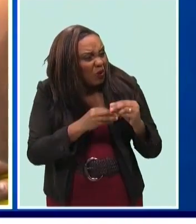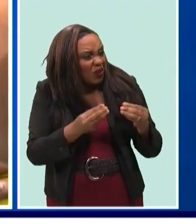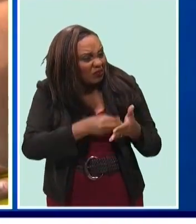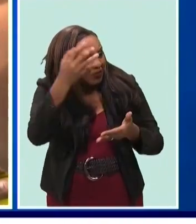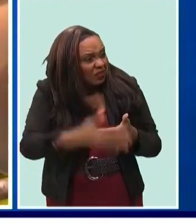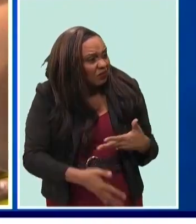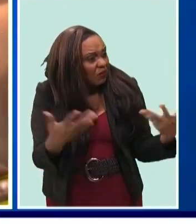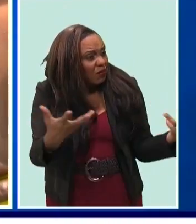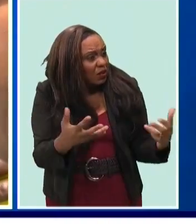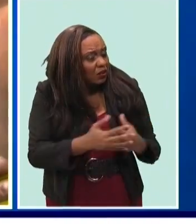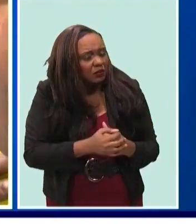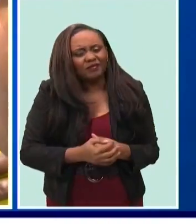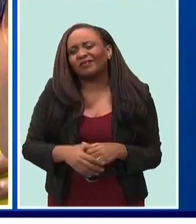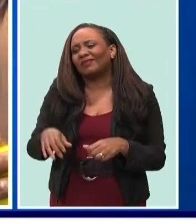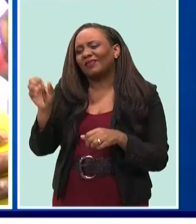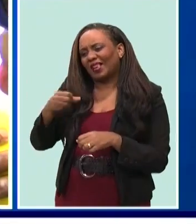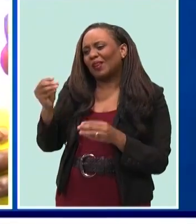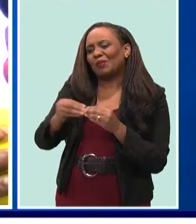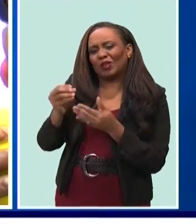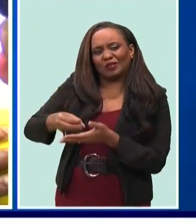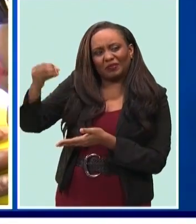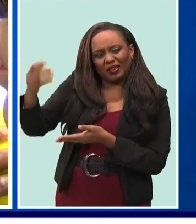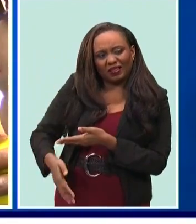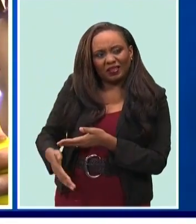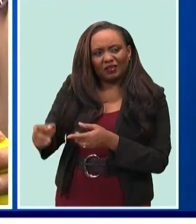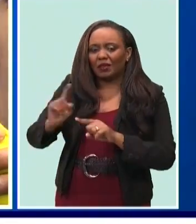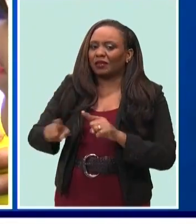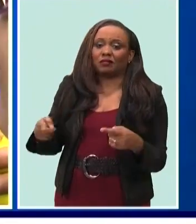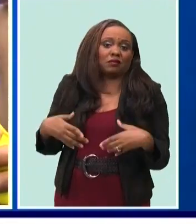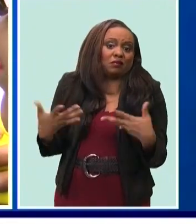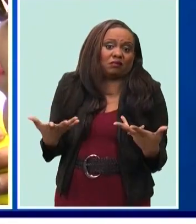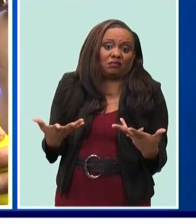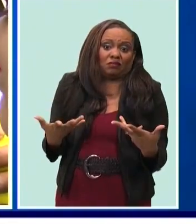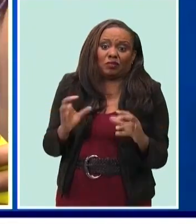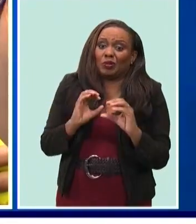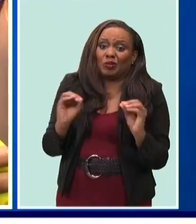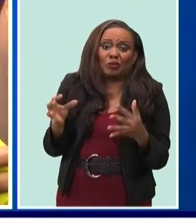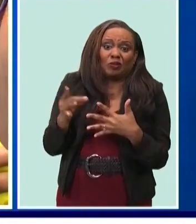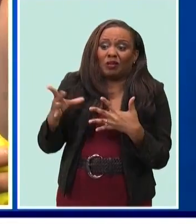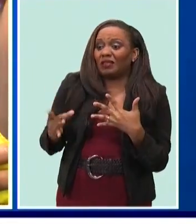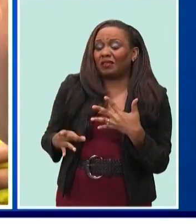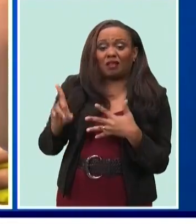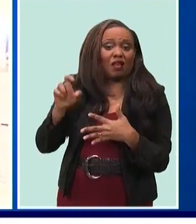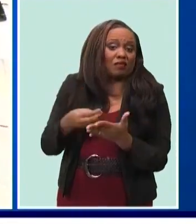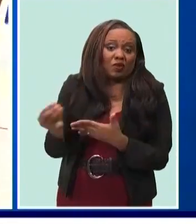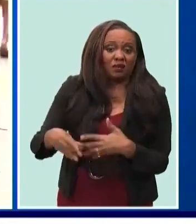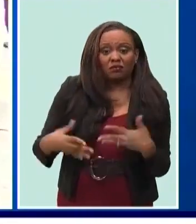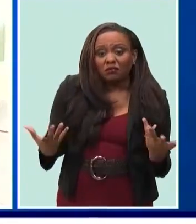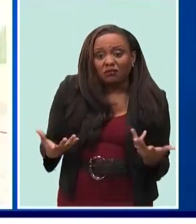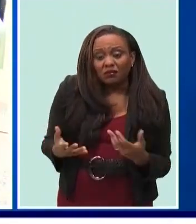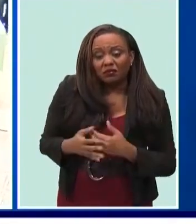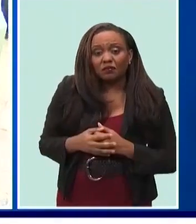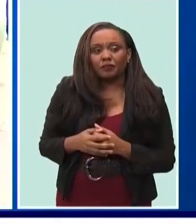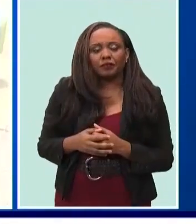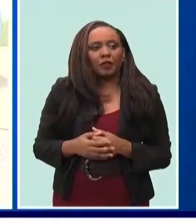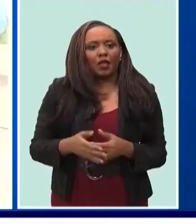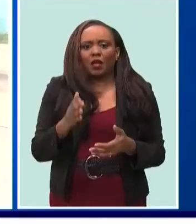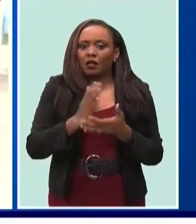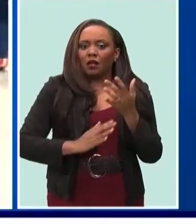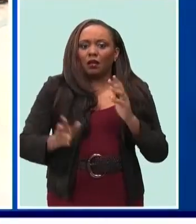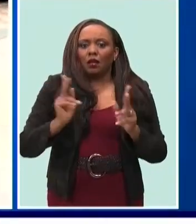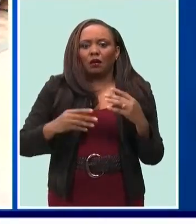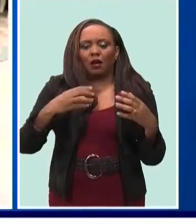expensive? Obviously, they're gonna be more expensive, but you have no choice. You still have to buy them if you want to be in business. And some complain their